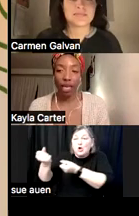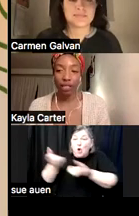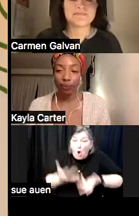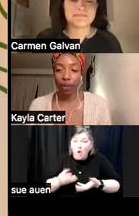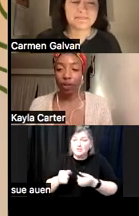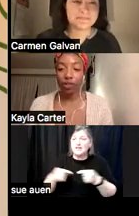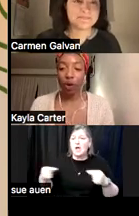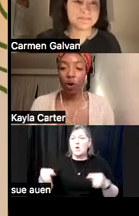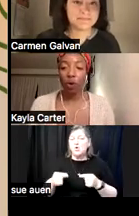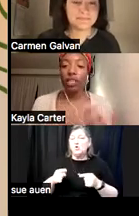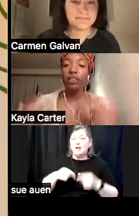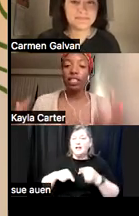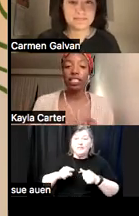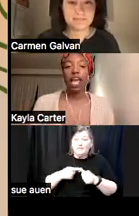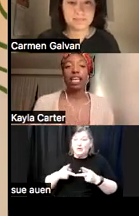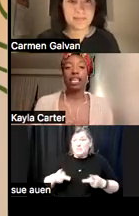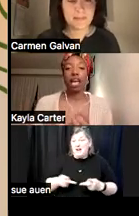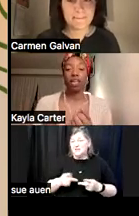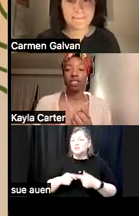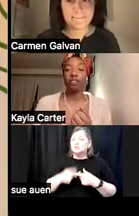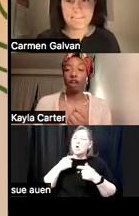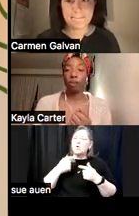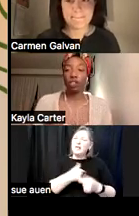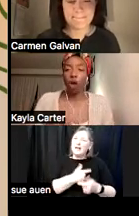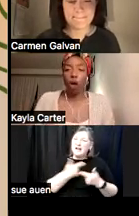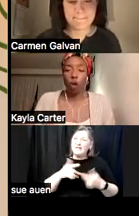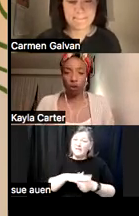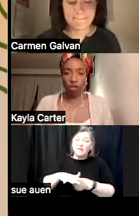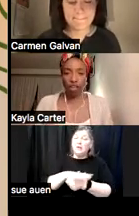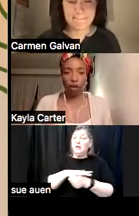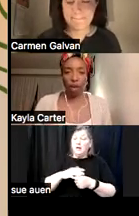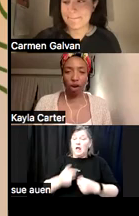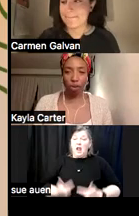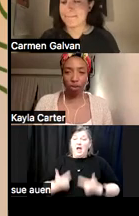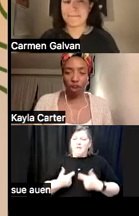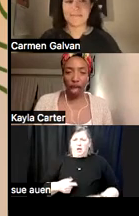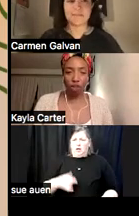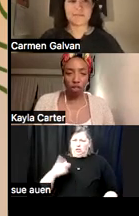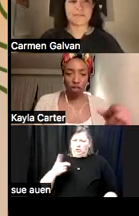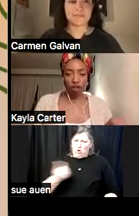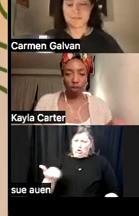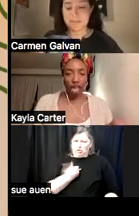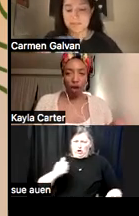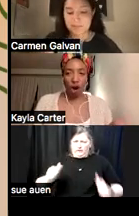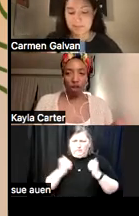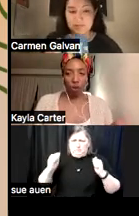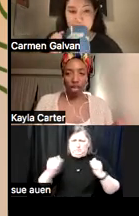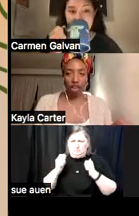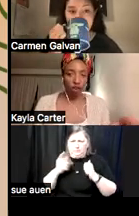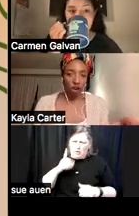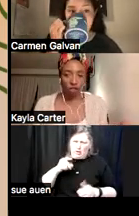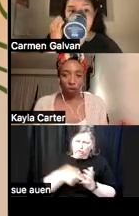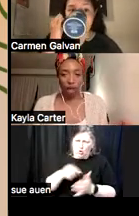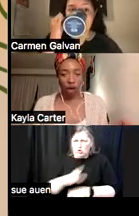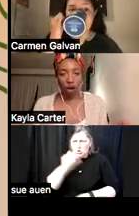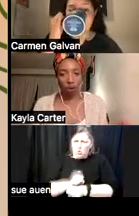first place? So we live in a society that is very much pull yourself up by your bootstraps. You need to show everybody how hard you're working. And if